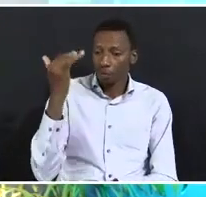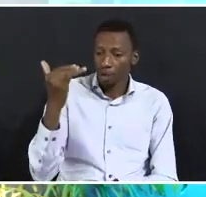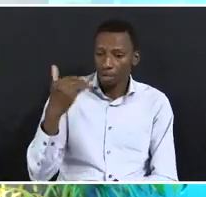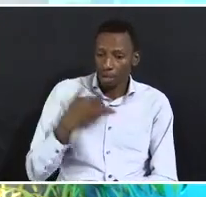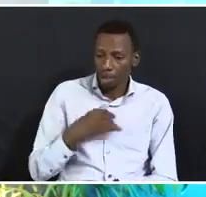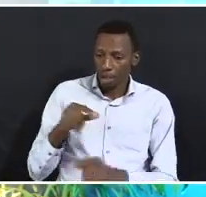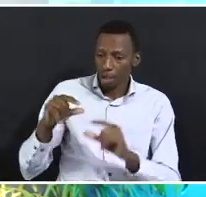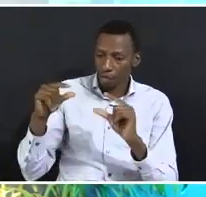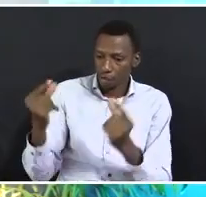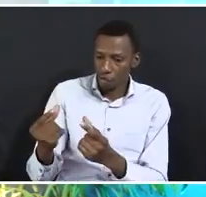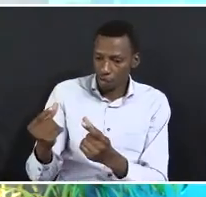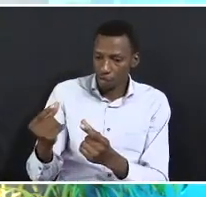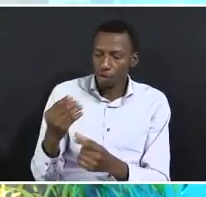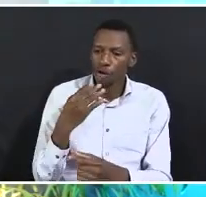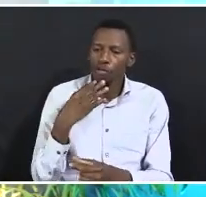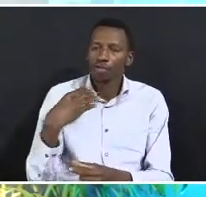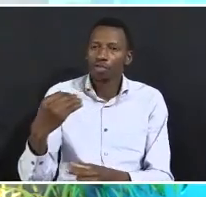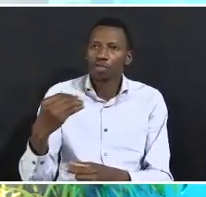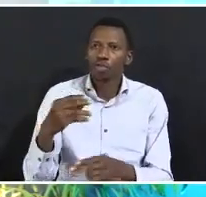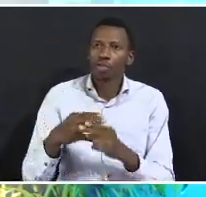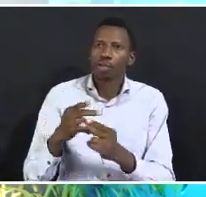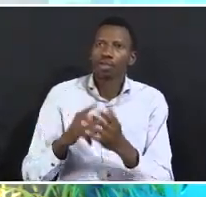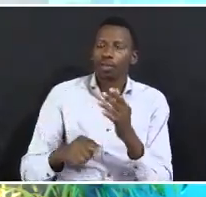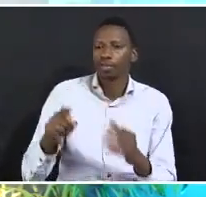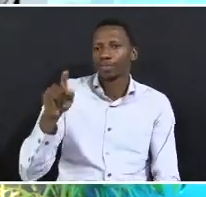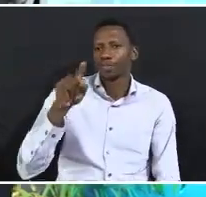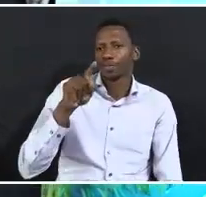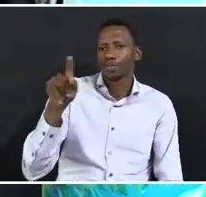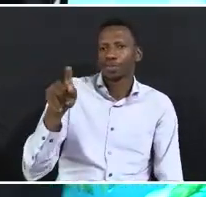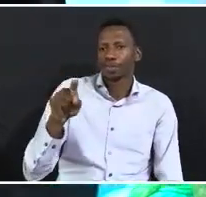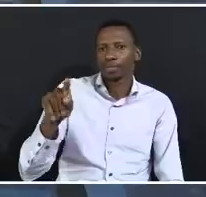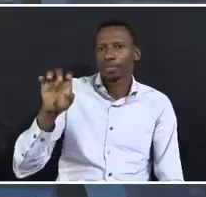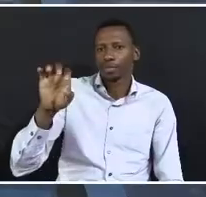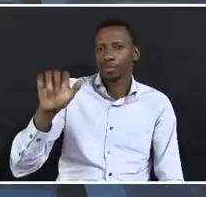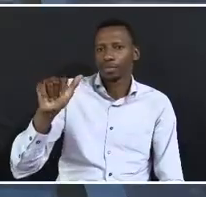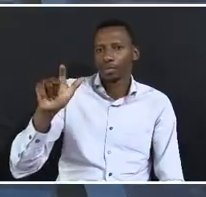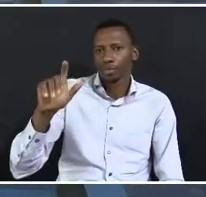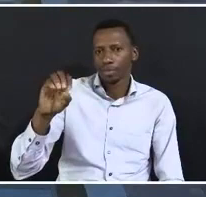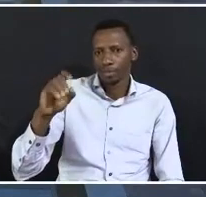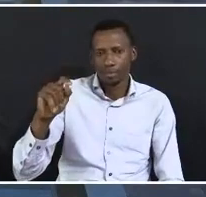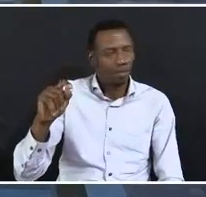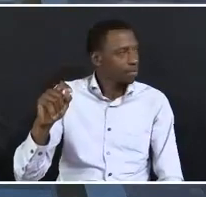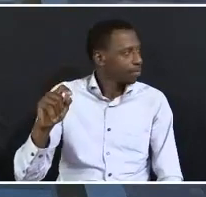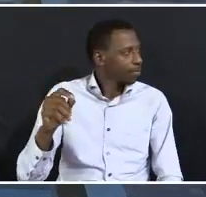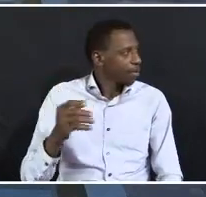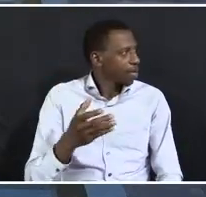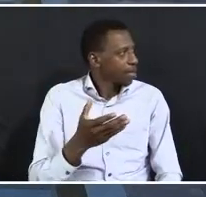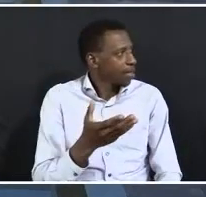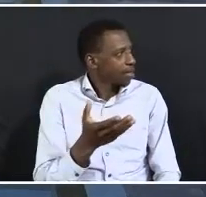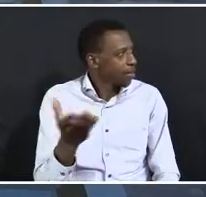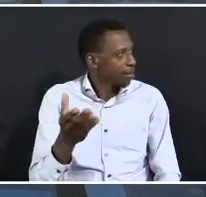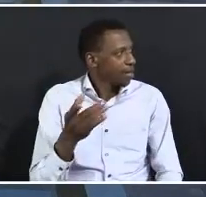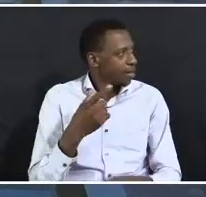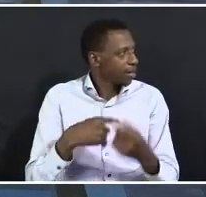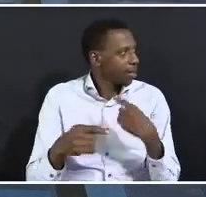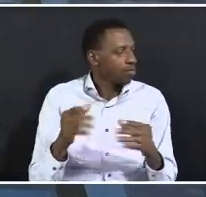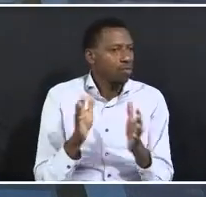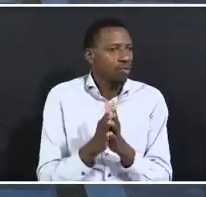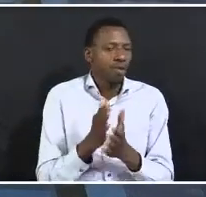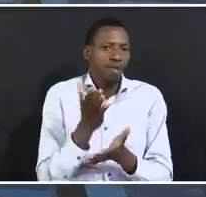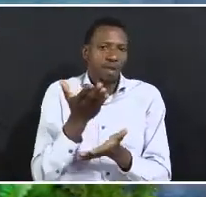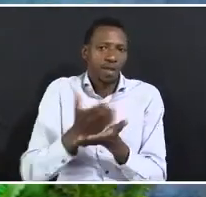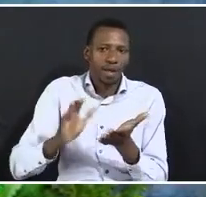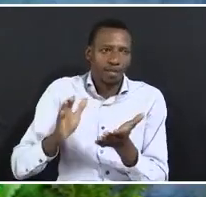of Jews who were known as the Zealots. The Zealots came to the church like this with a knife. So many